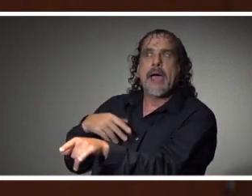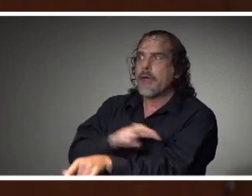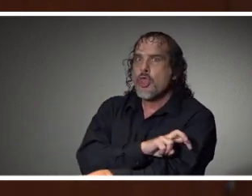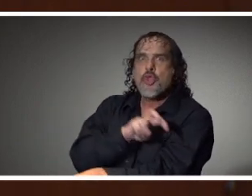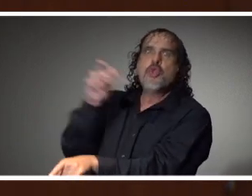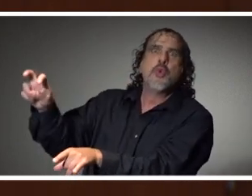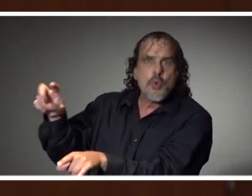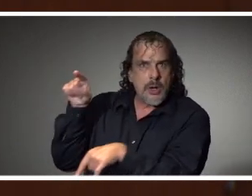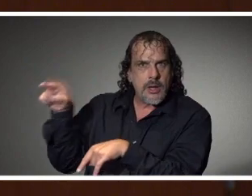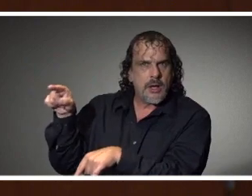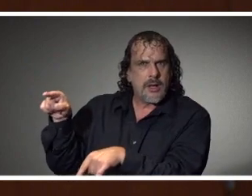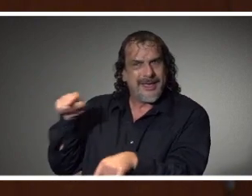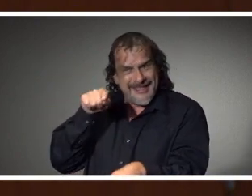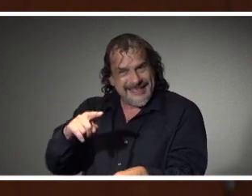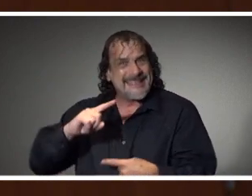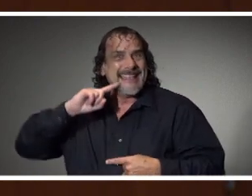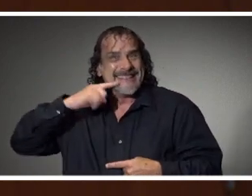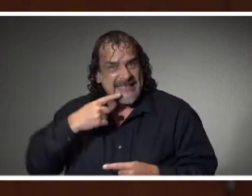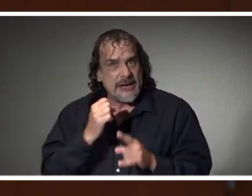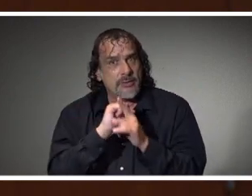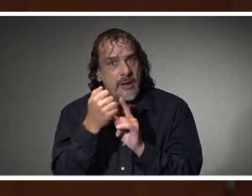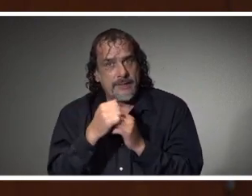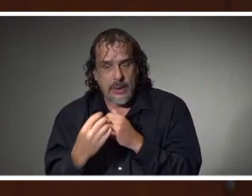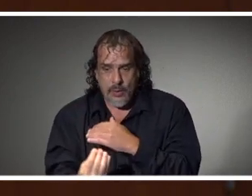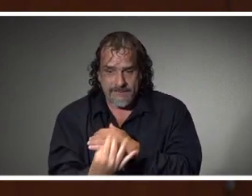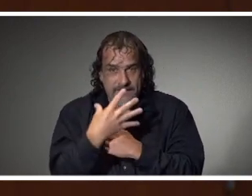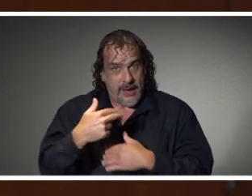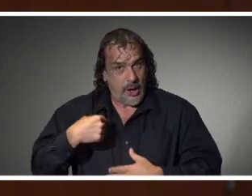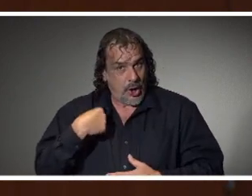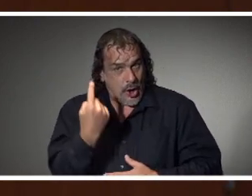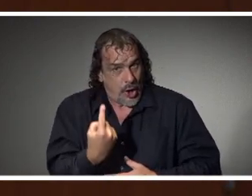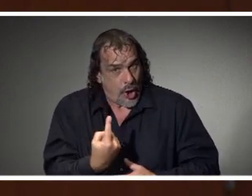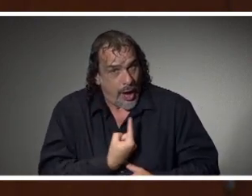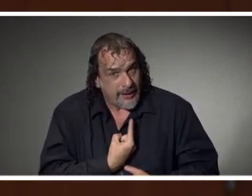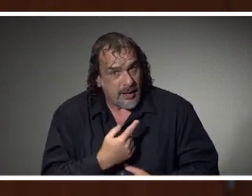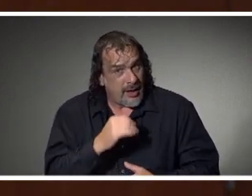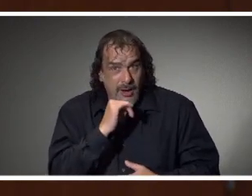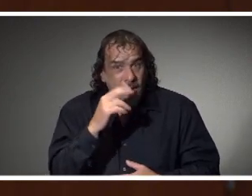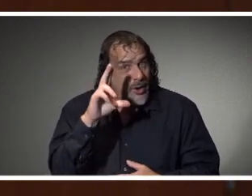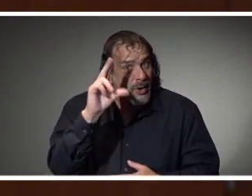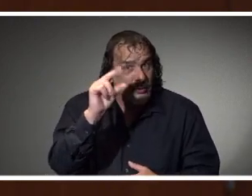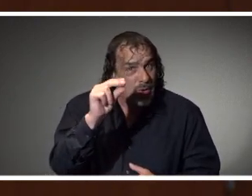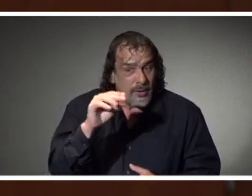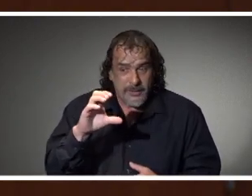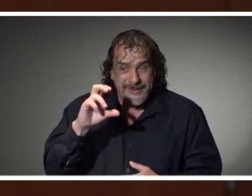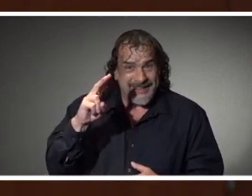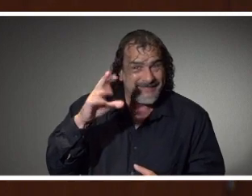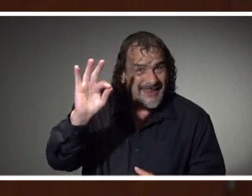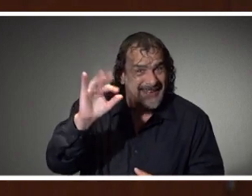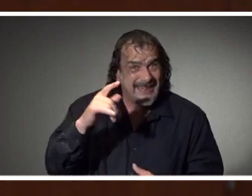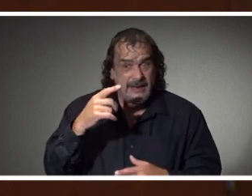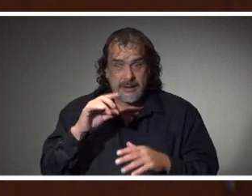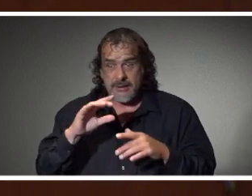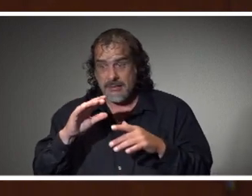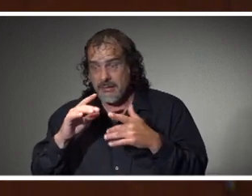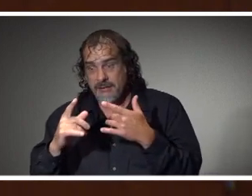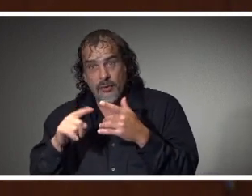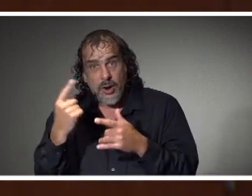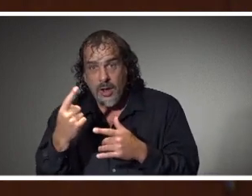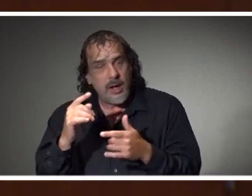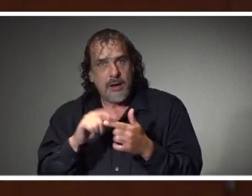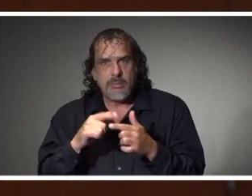again, this is a real situation that's going to affect Mississippians, not necessarily with COVID, with other medical conditions. It's going to be a significant